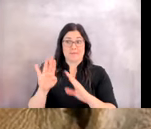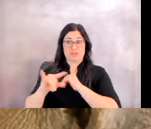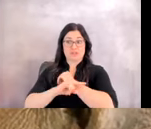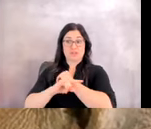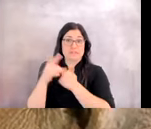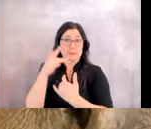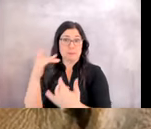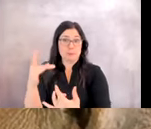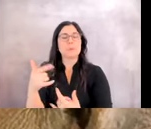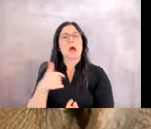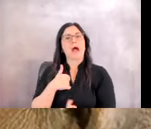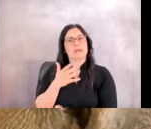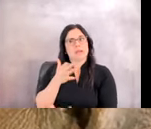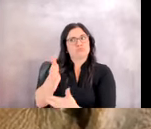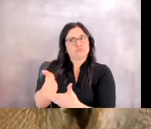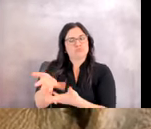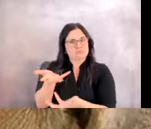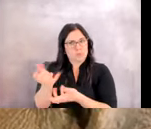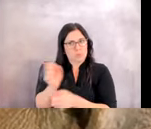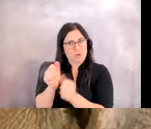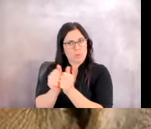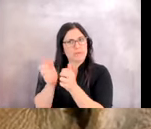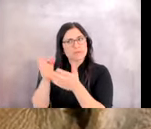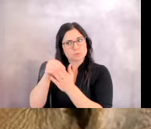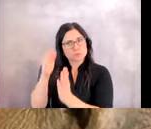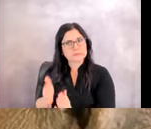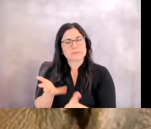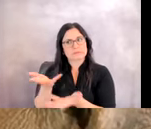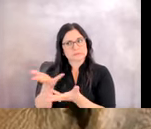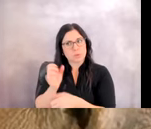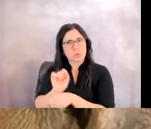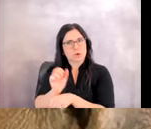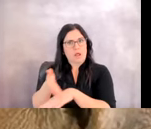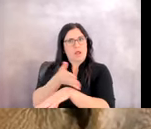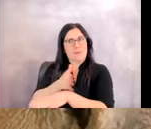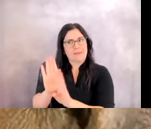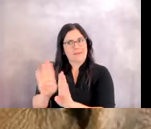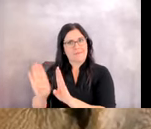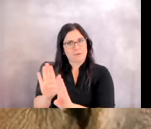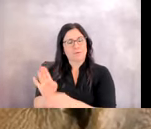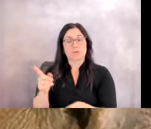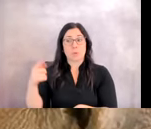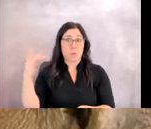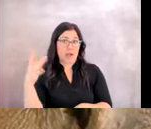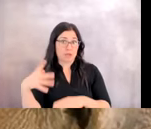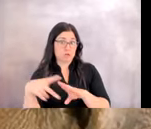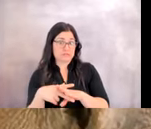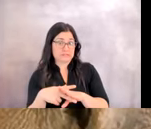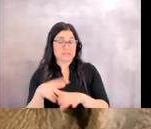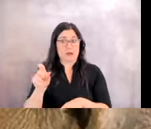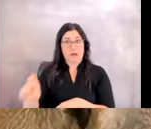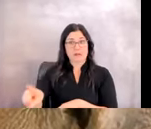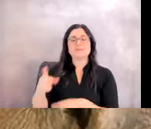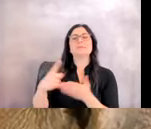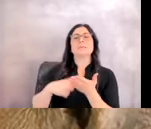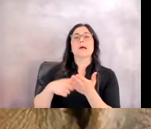can intervene with that student and have a conversation with that student about that behavior, what motivated that behavior. Because sometimes